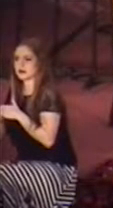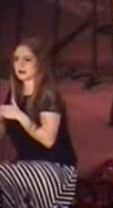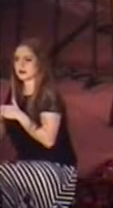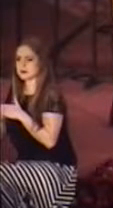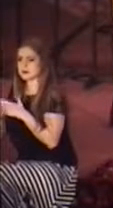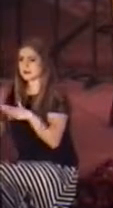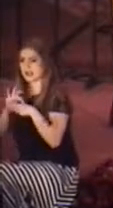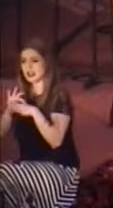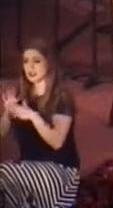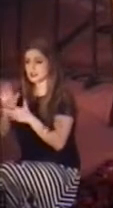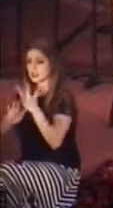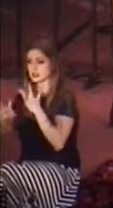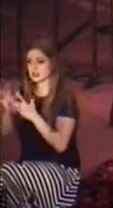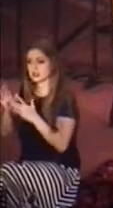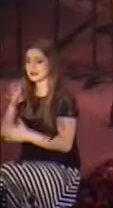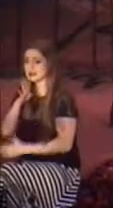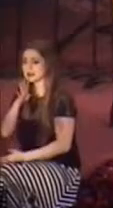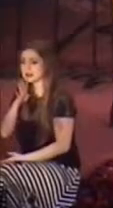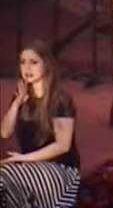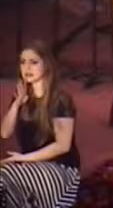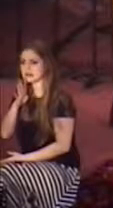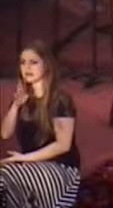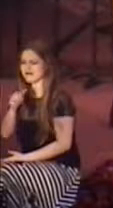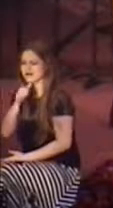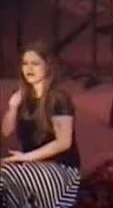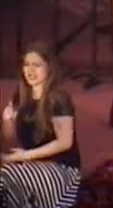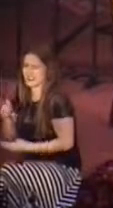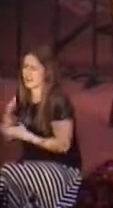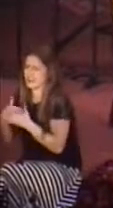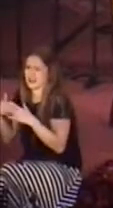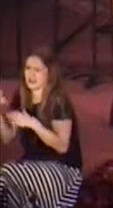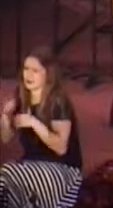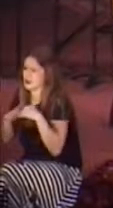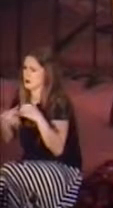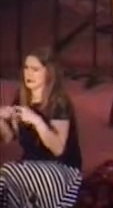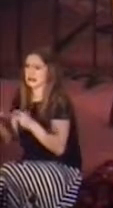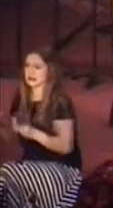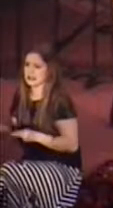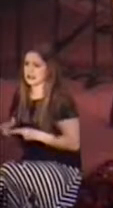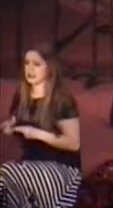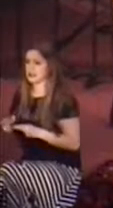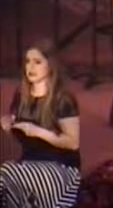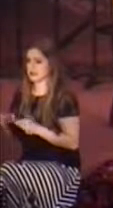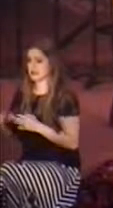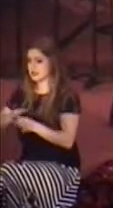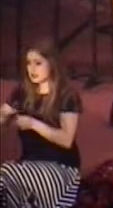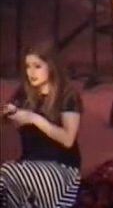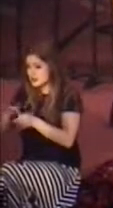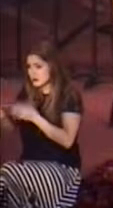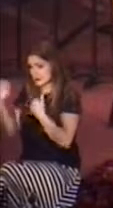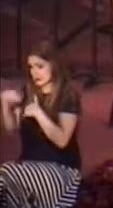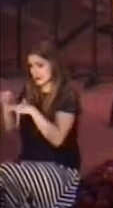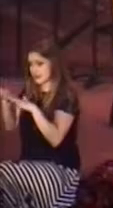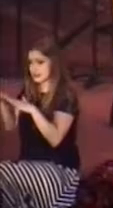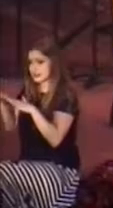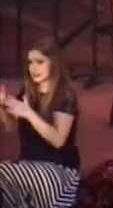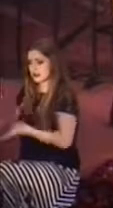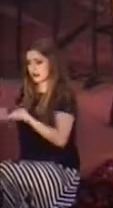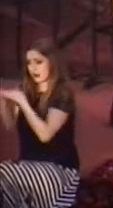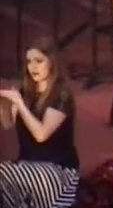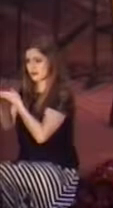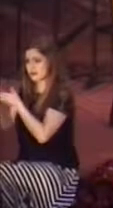Jesus speaks here is a very uncomfortable place. Because it's where they describe the sacrifices and offerings and